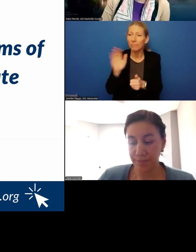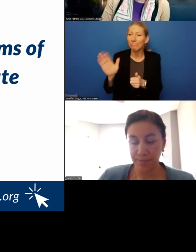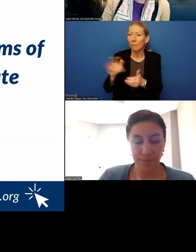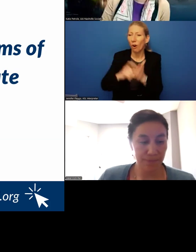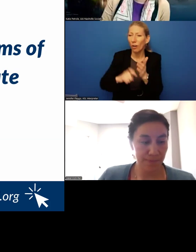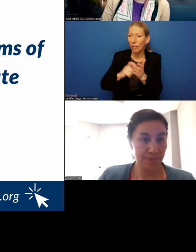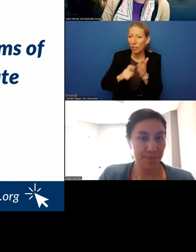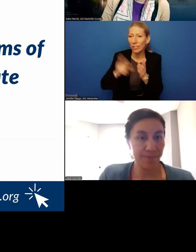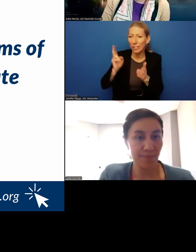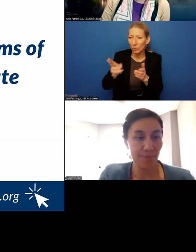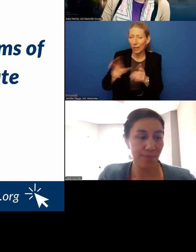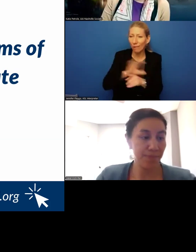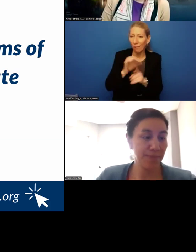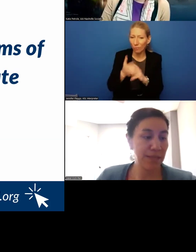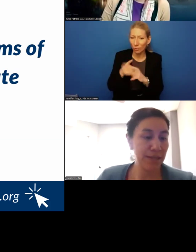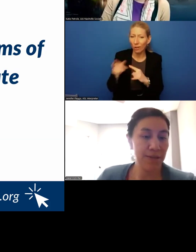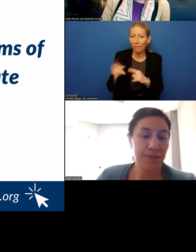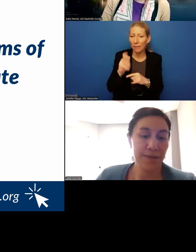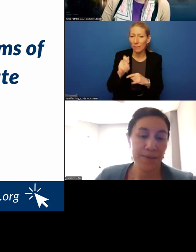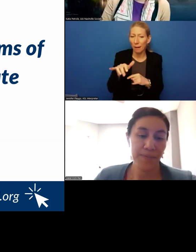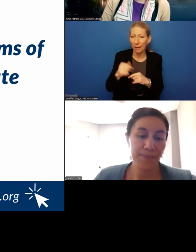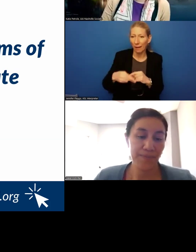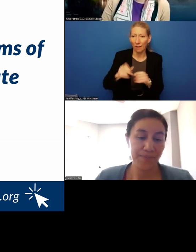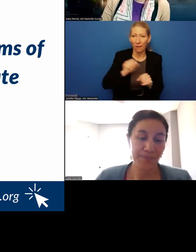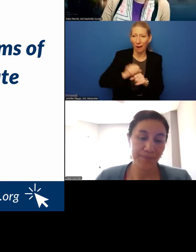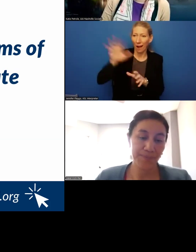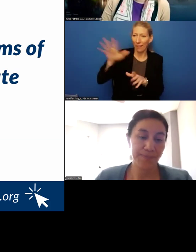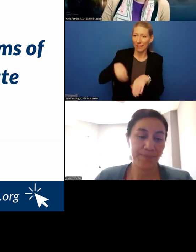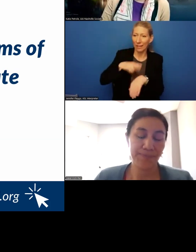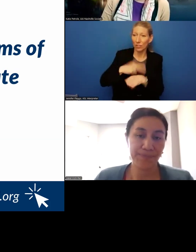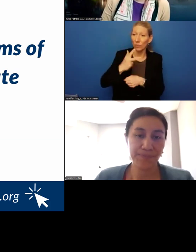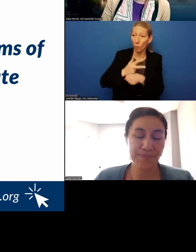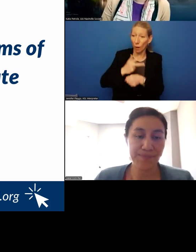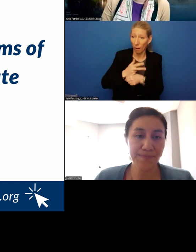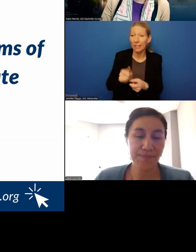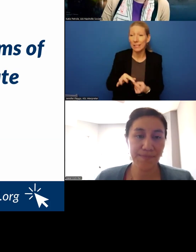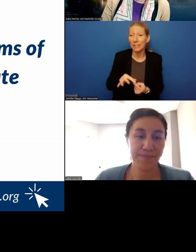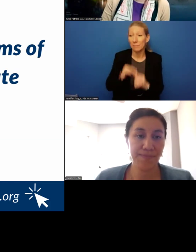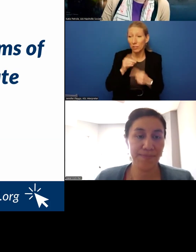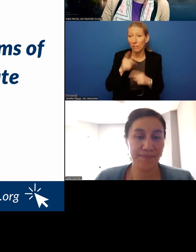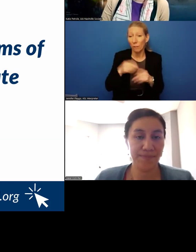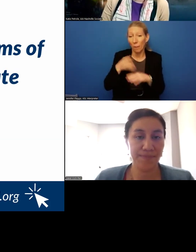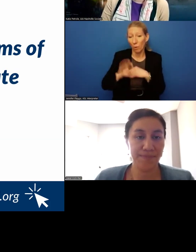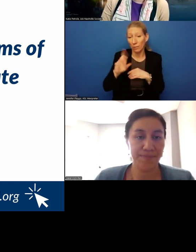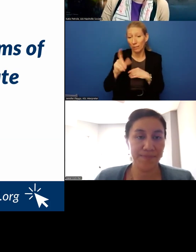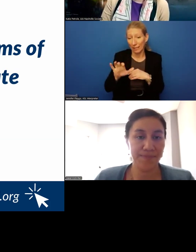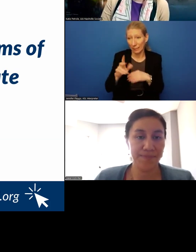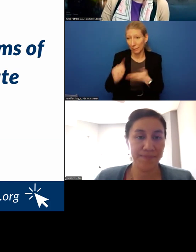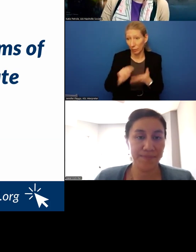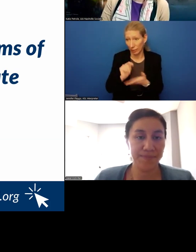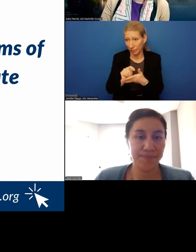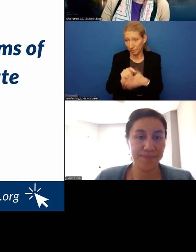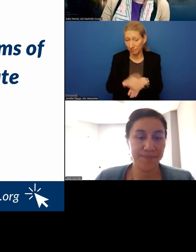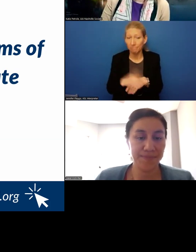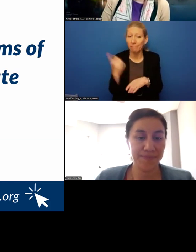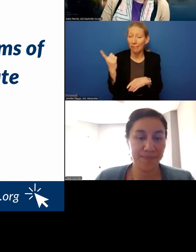archaeology, history, and culture of the Maya highland nations of Guatemala, especially from the post-classic period. Last